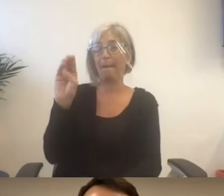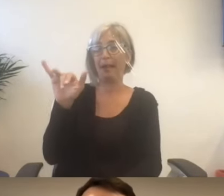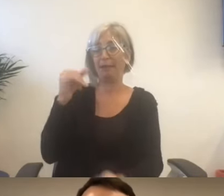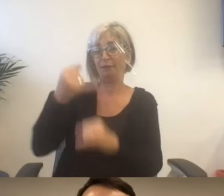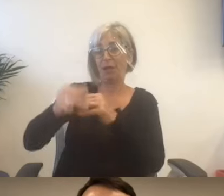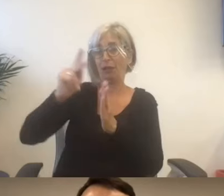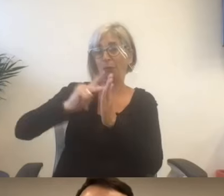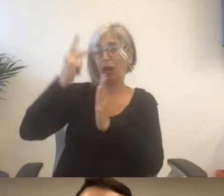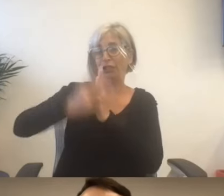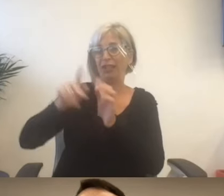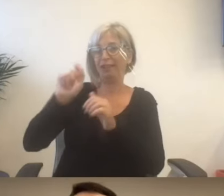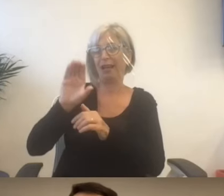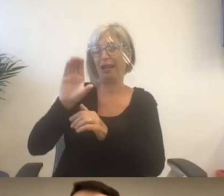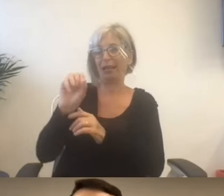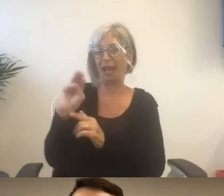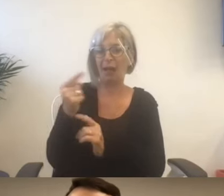there.